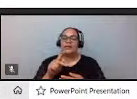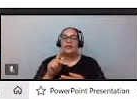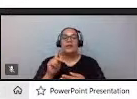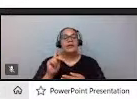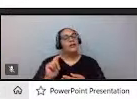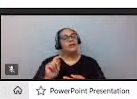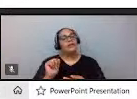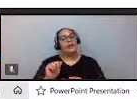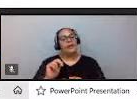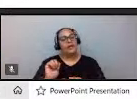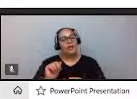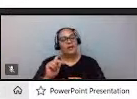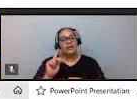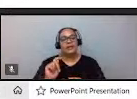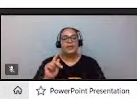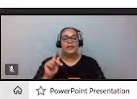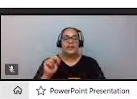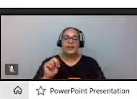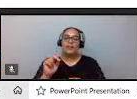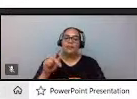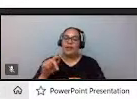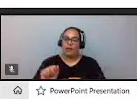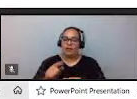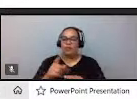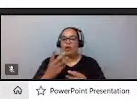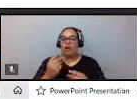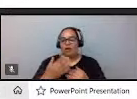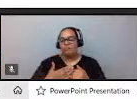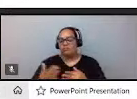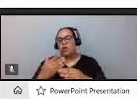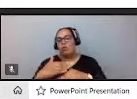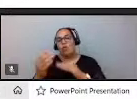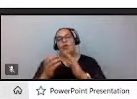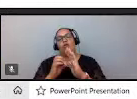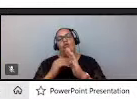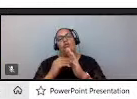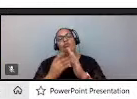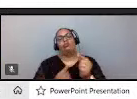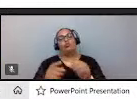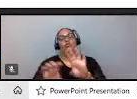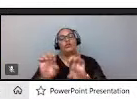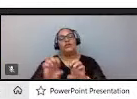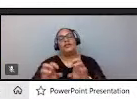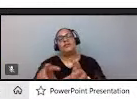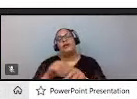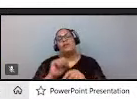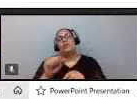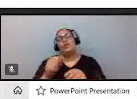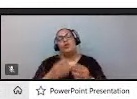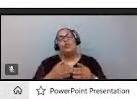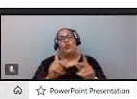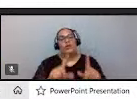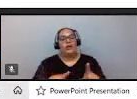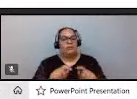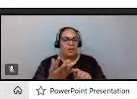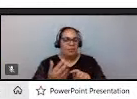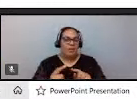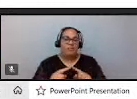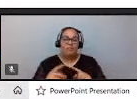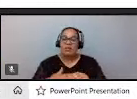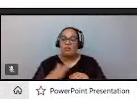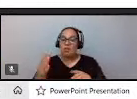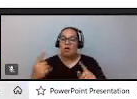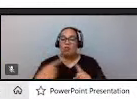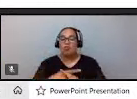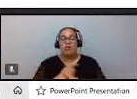gone out to Market as an RFP to further the equipment condition assessments across the port of Cape Town and more so over